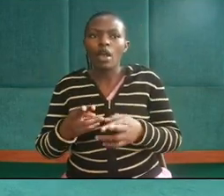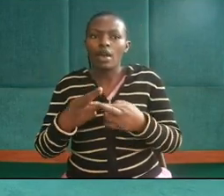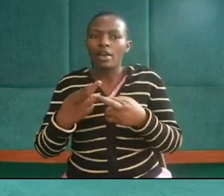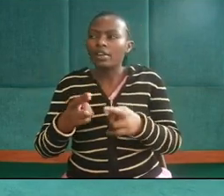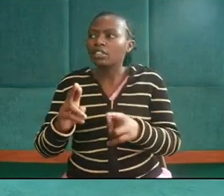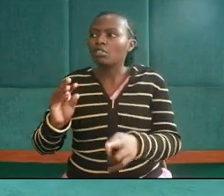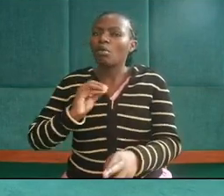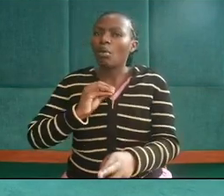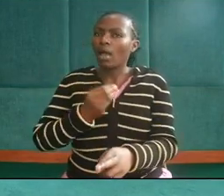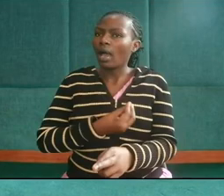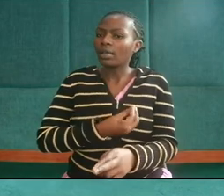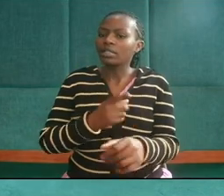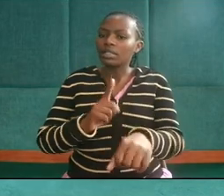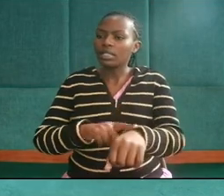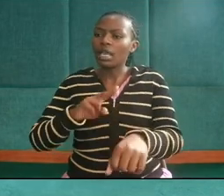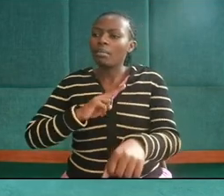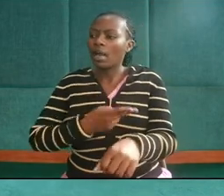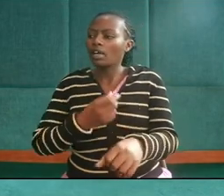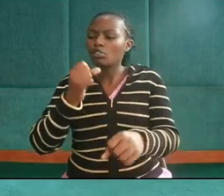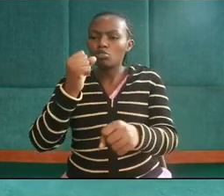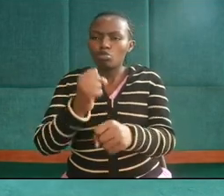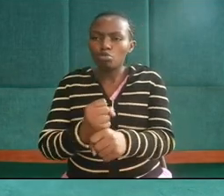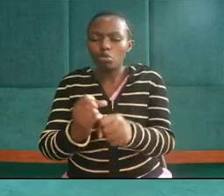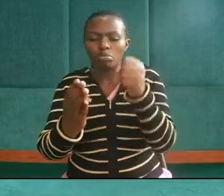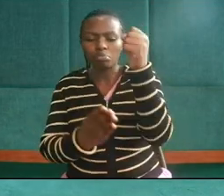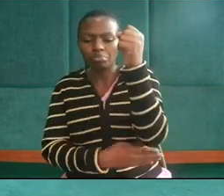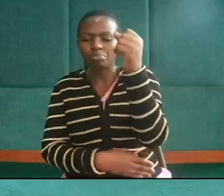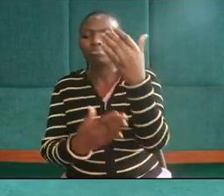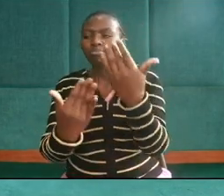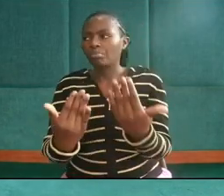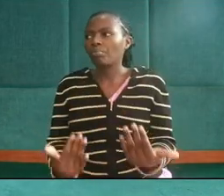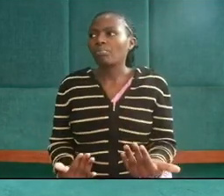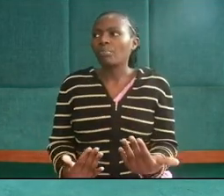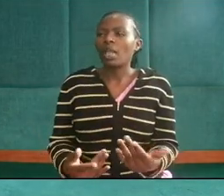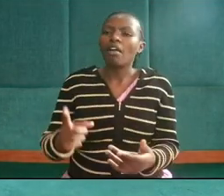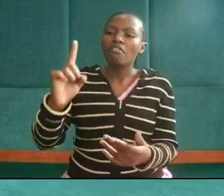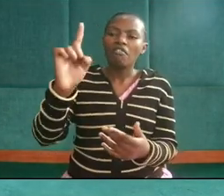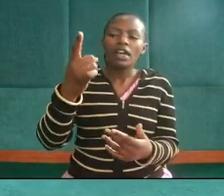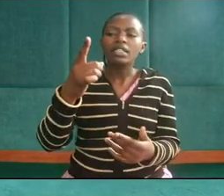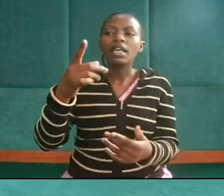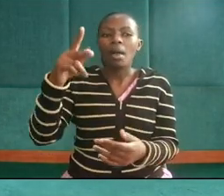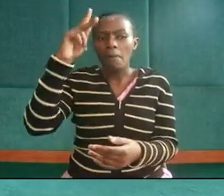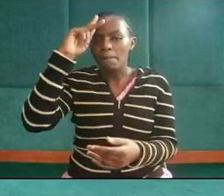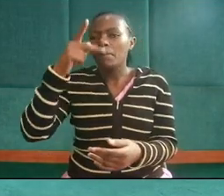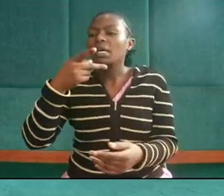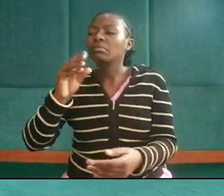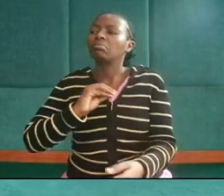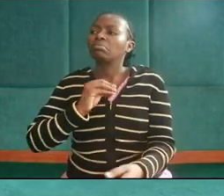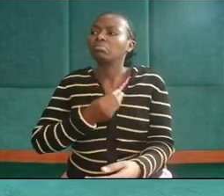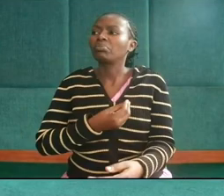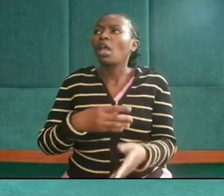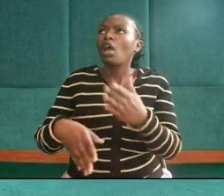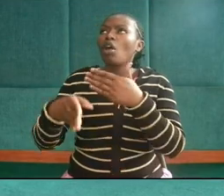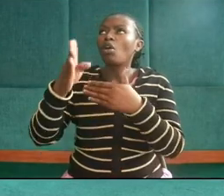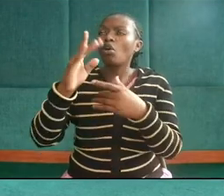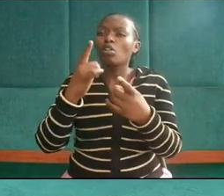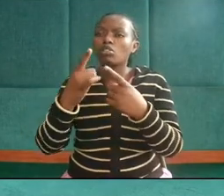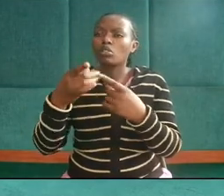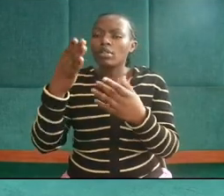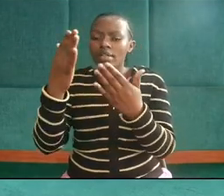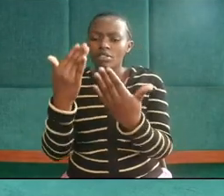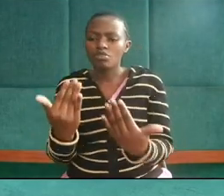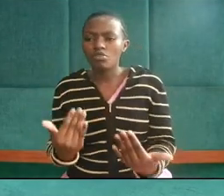things. And after the first parents, God told his children, the children of